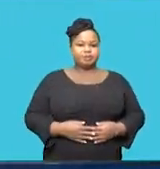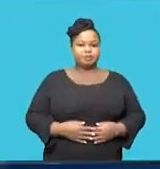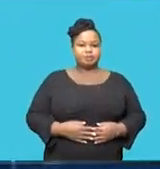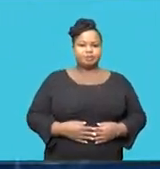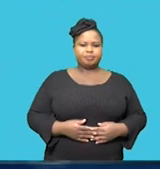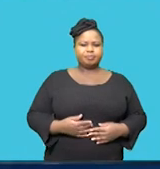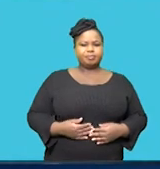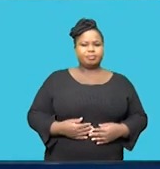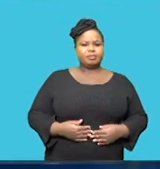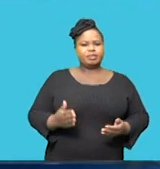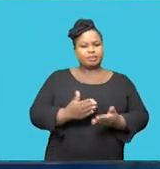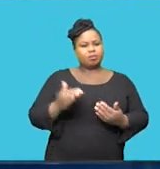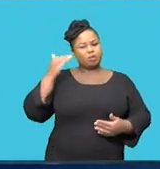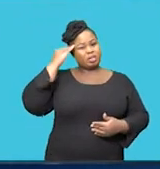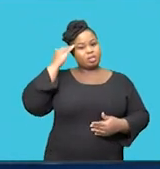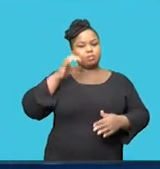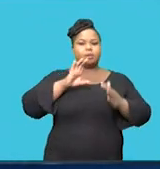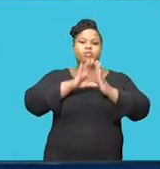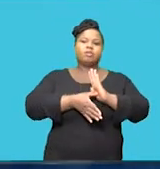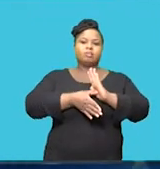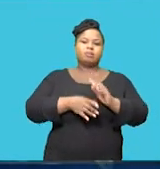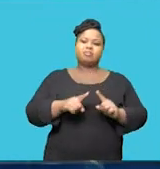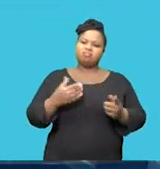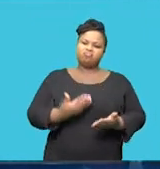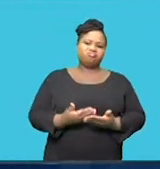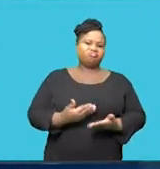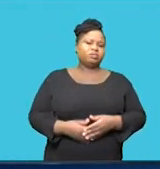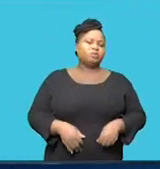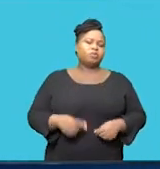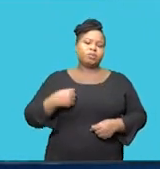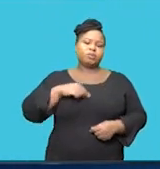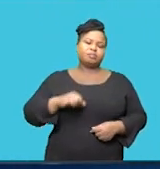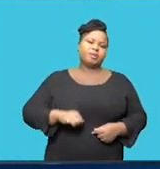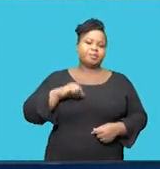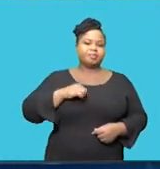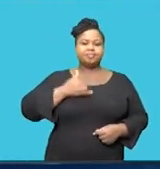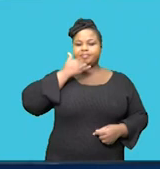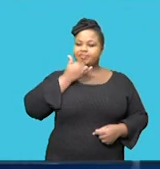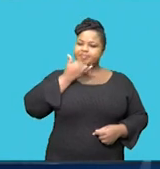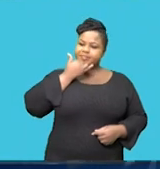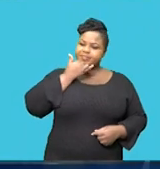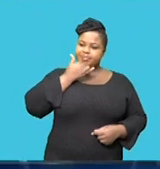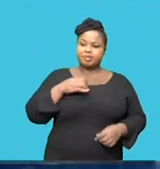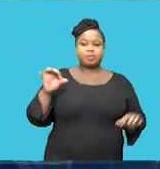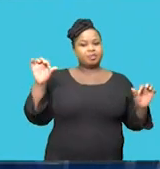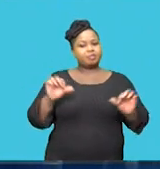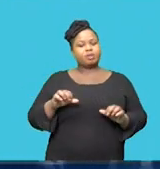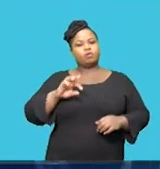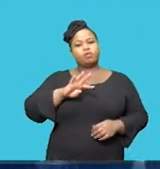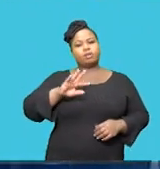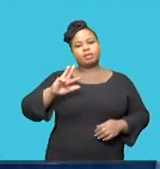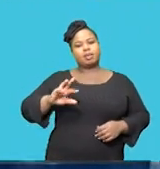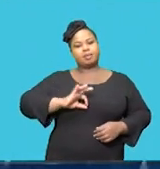say, intellectually disabled, but who are very able. They've made us proud. And I'm very happy that they come back with 49